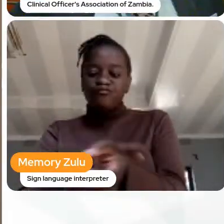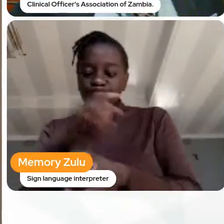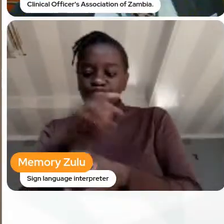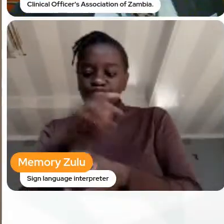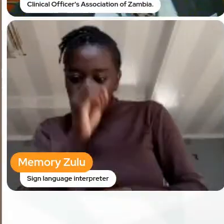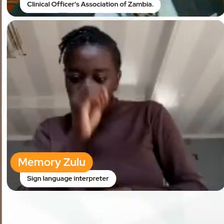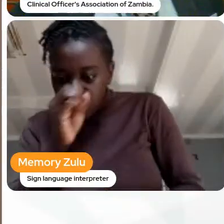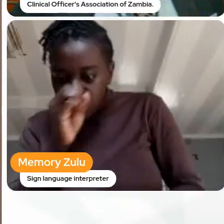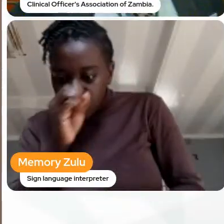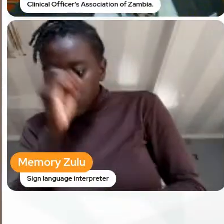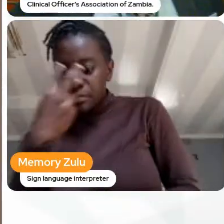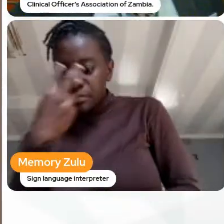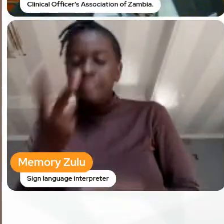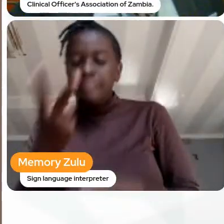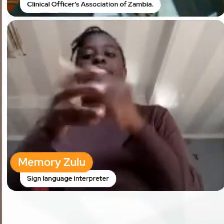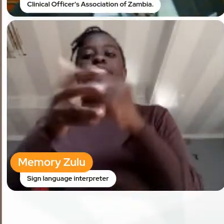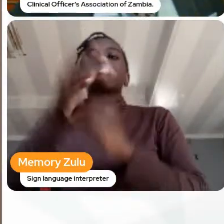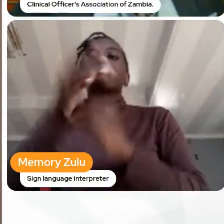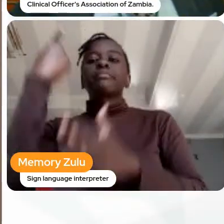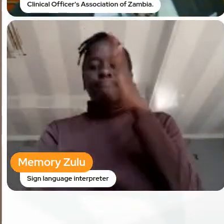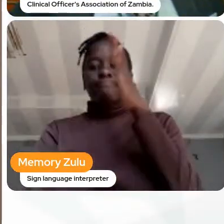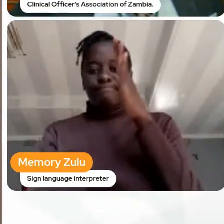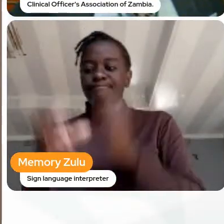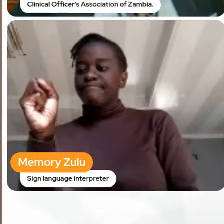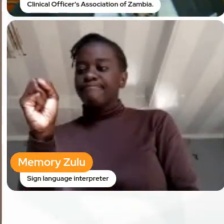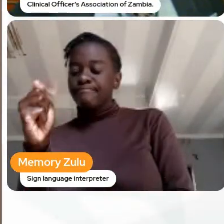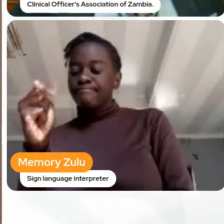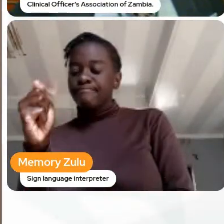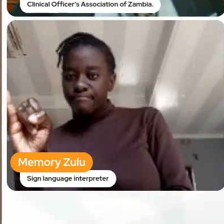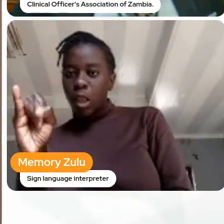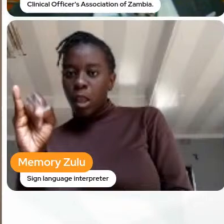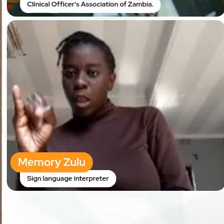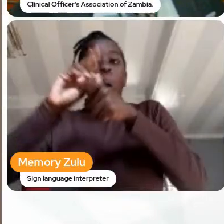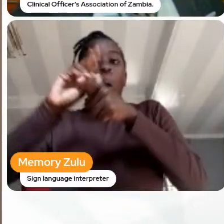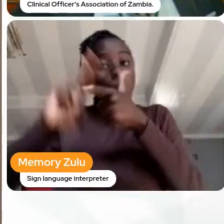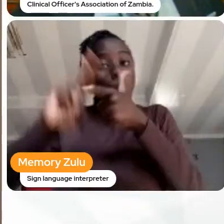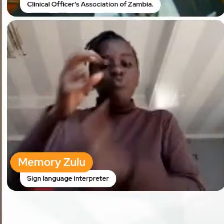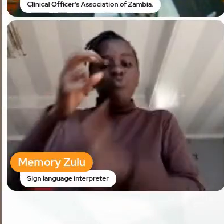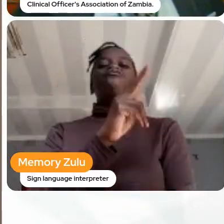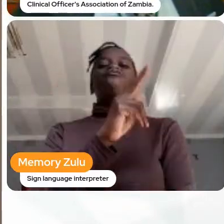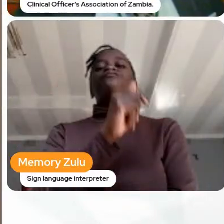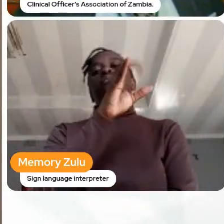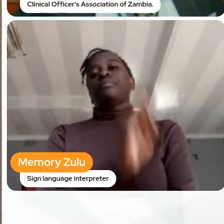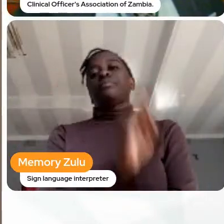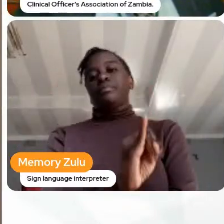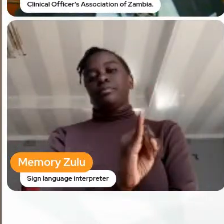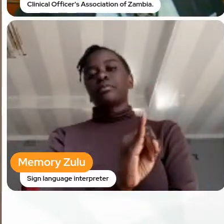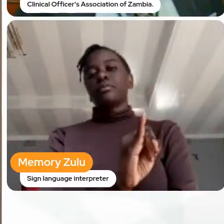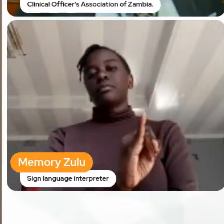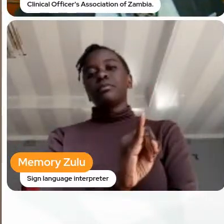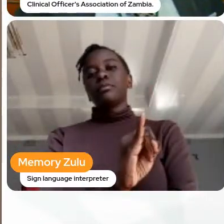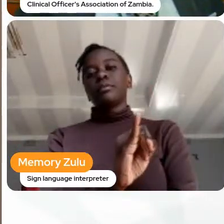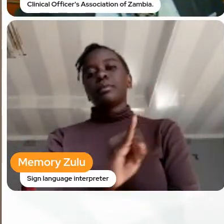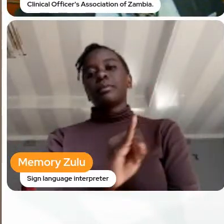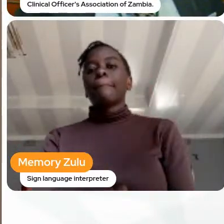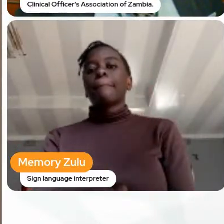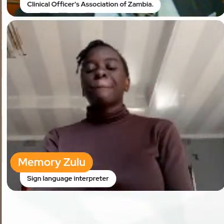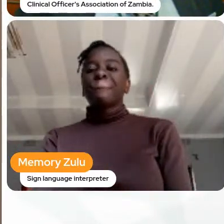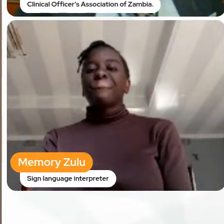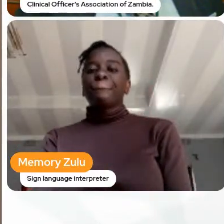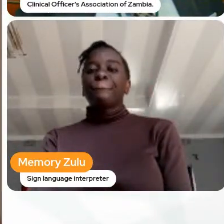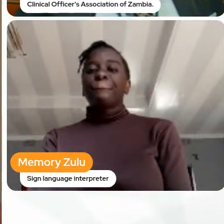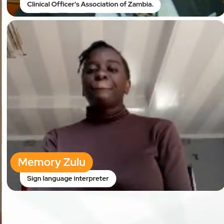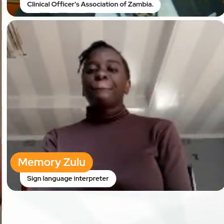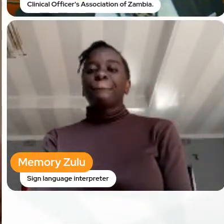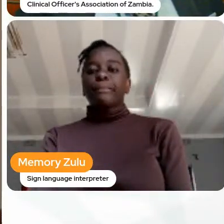Thank you so much for that, Doc. Your explanation really is kind of now giving us an idea of